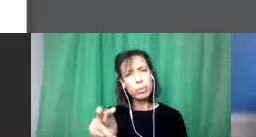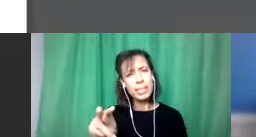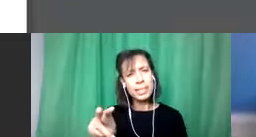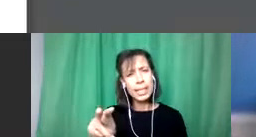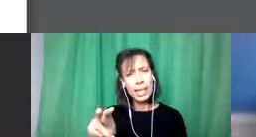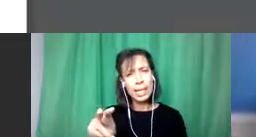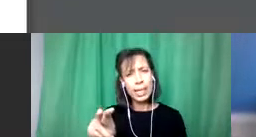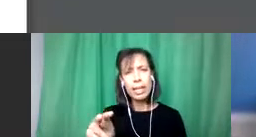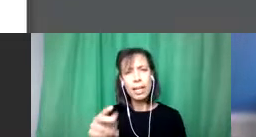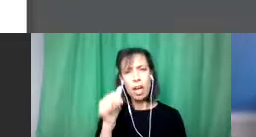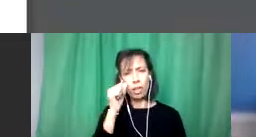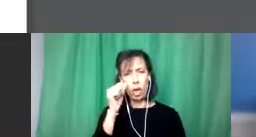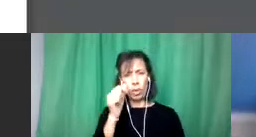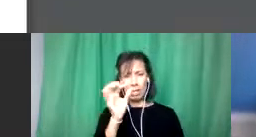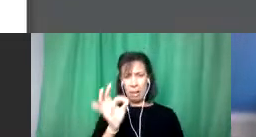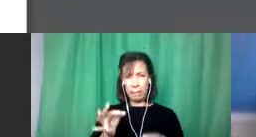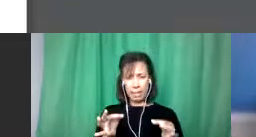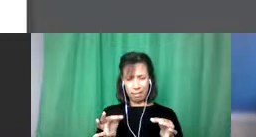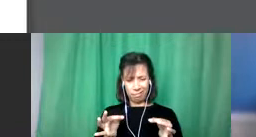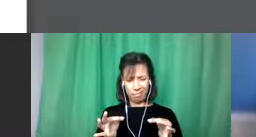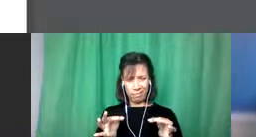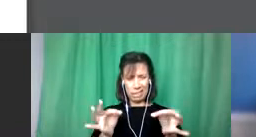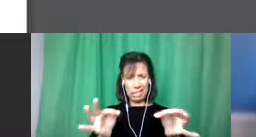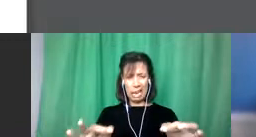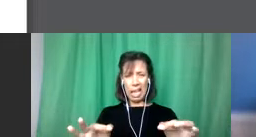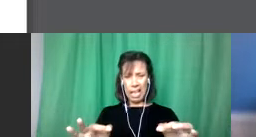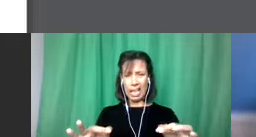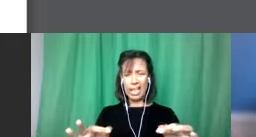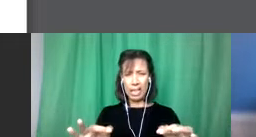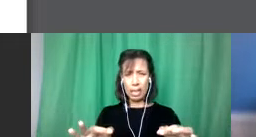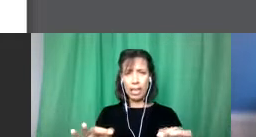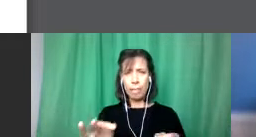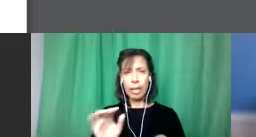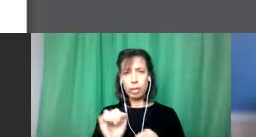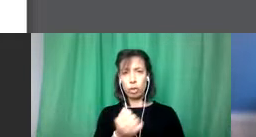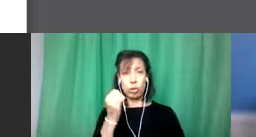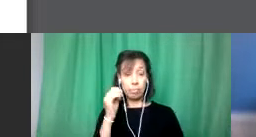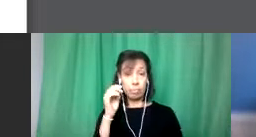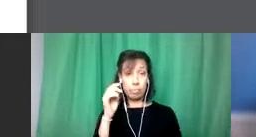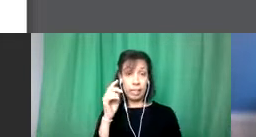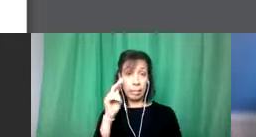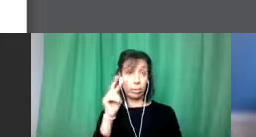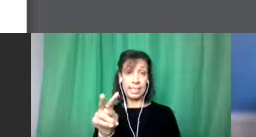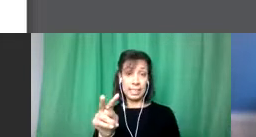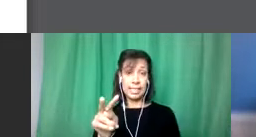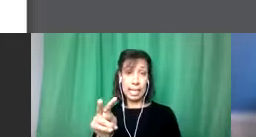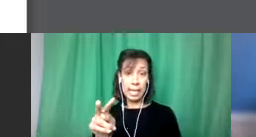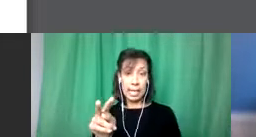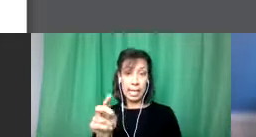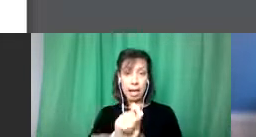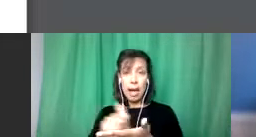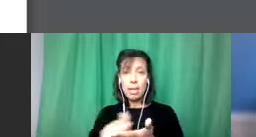a delay when I'm using my own desktop, but you should now be able to see the